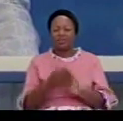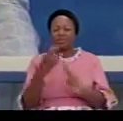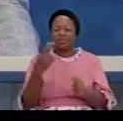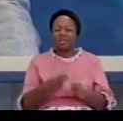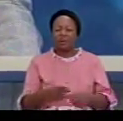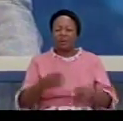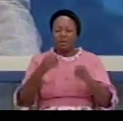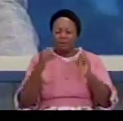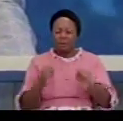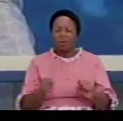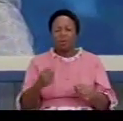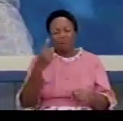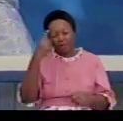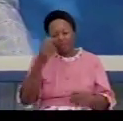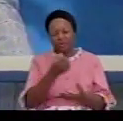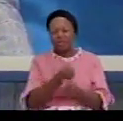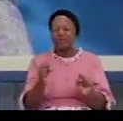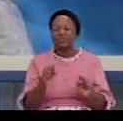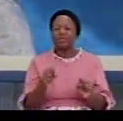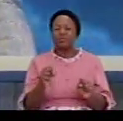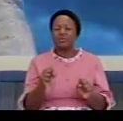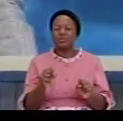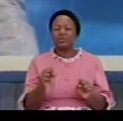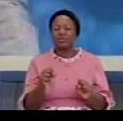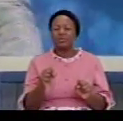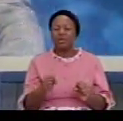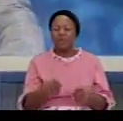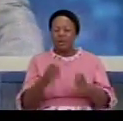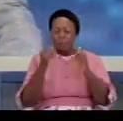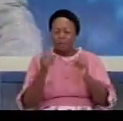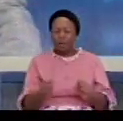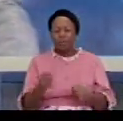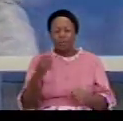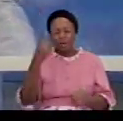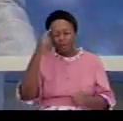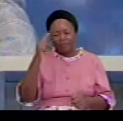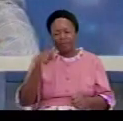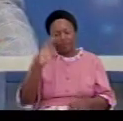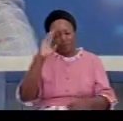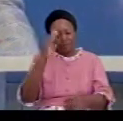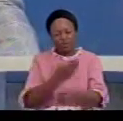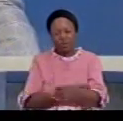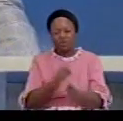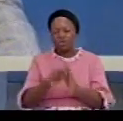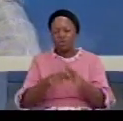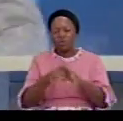power for salvation, power for sonship in the kingdom,